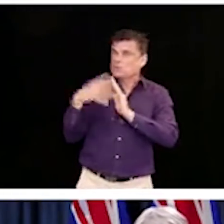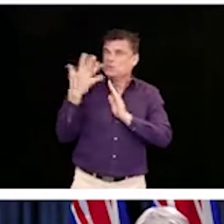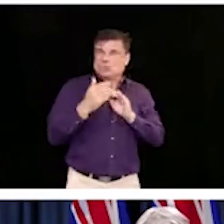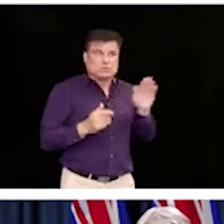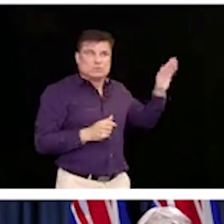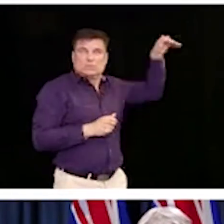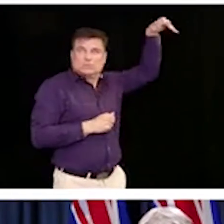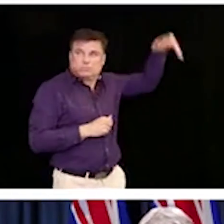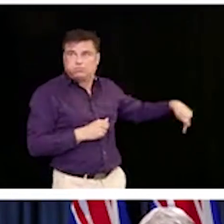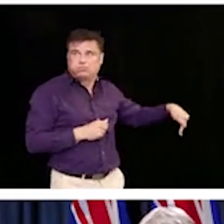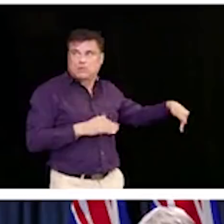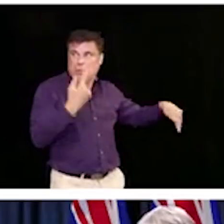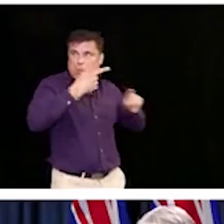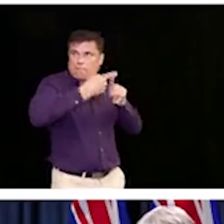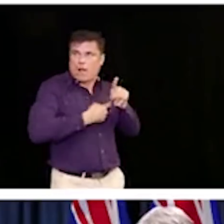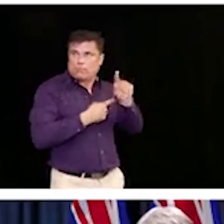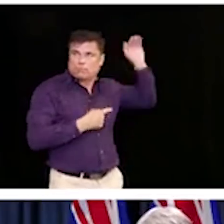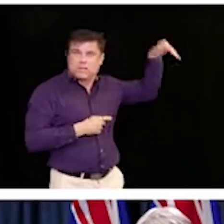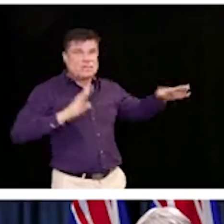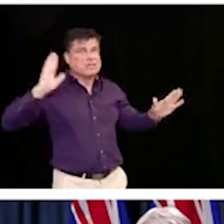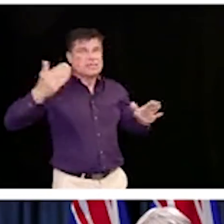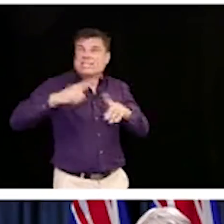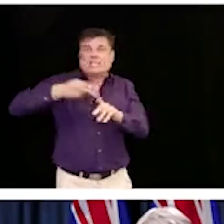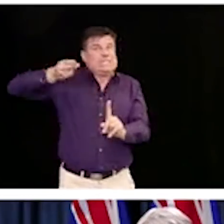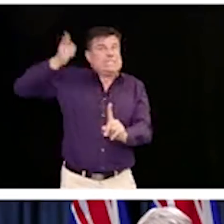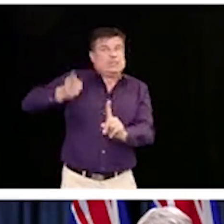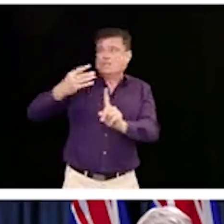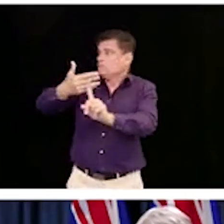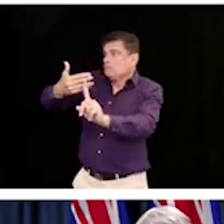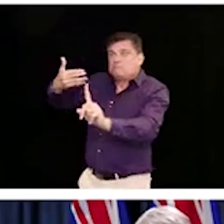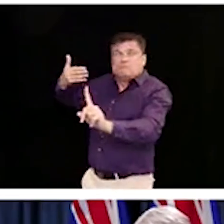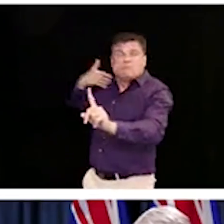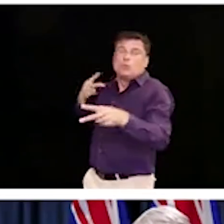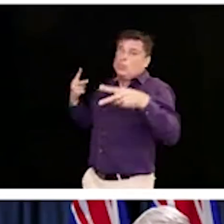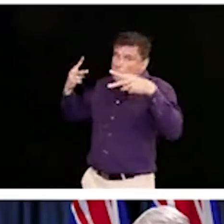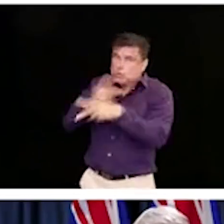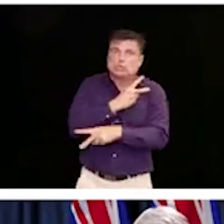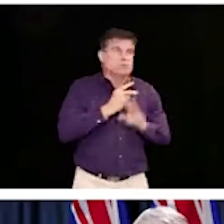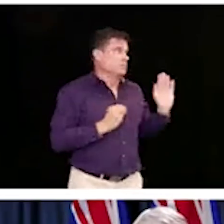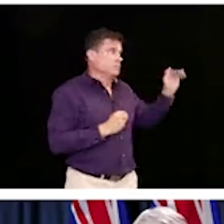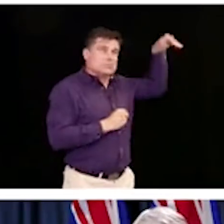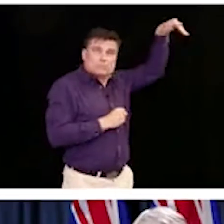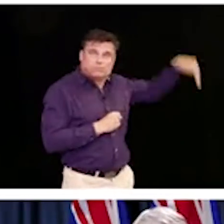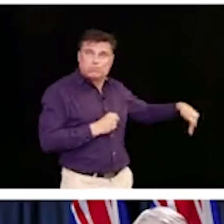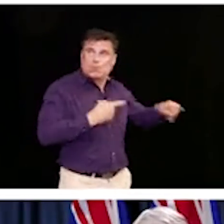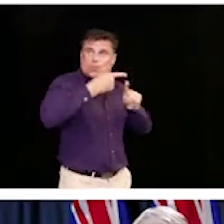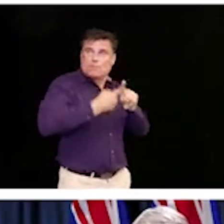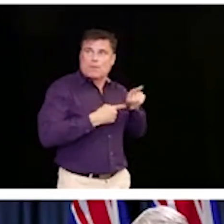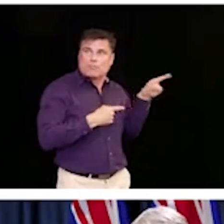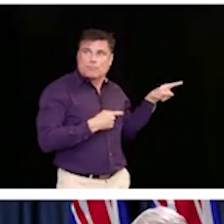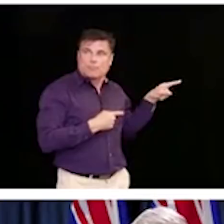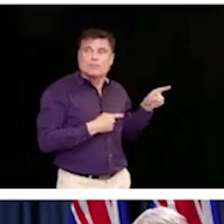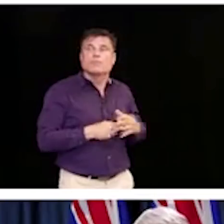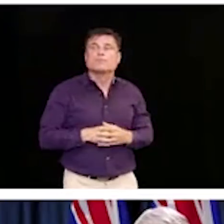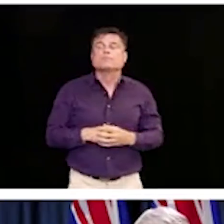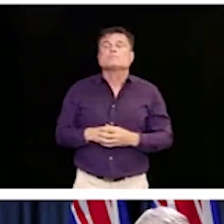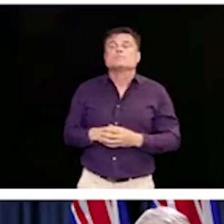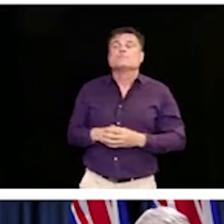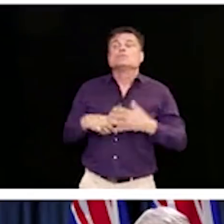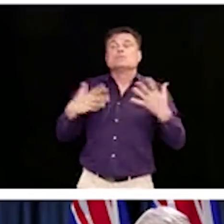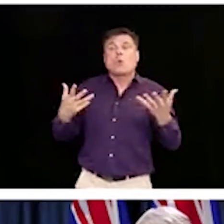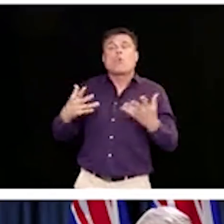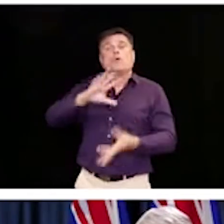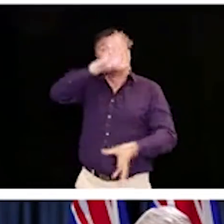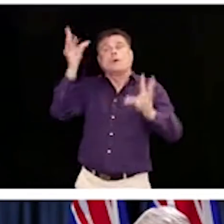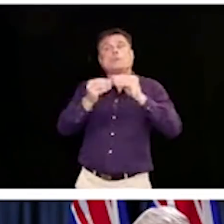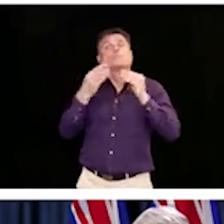record. This followed a 3.7% monthly decline in March. So overall,